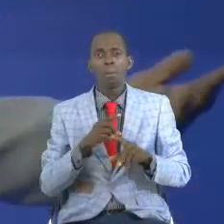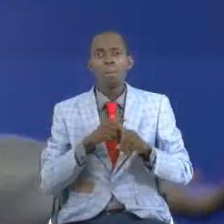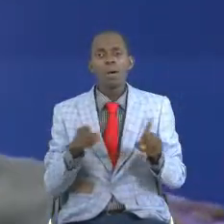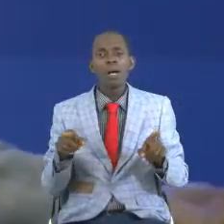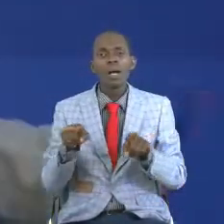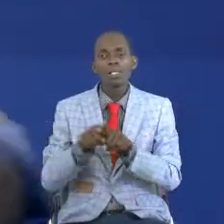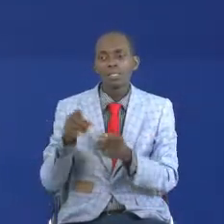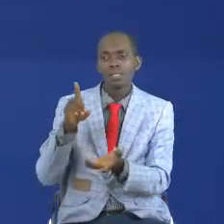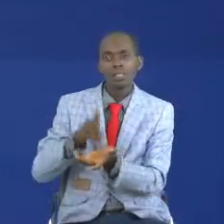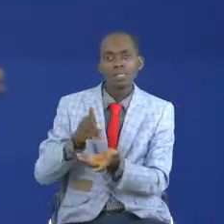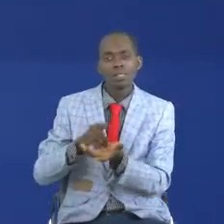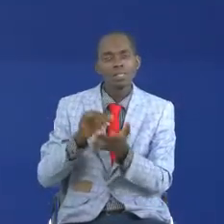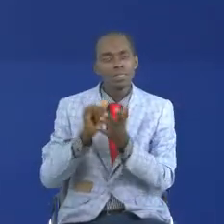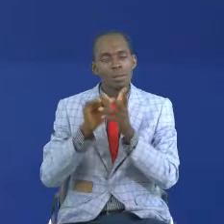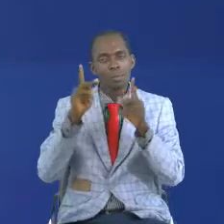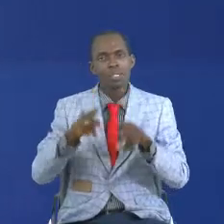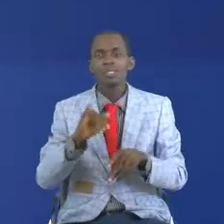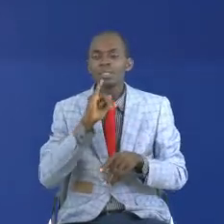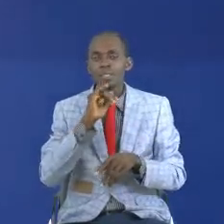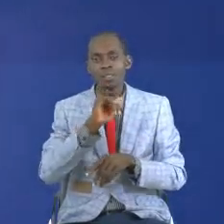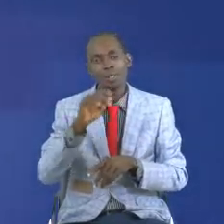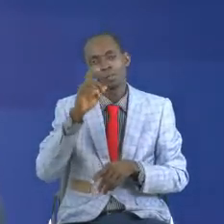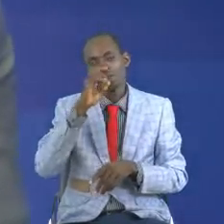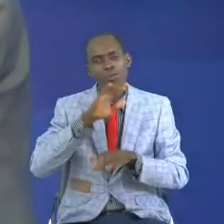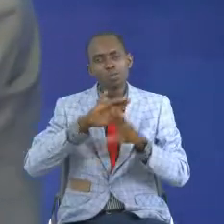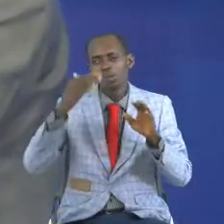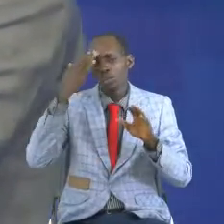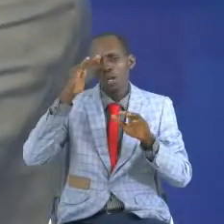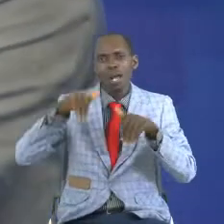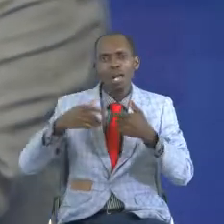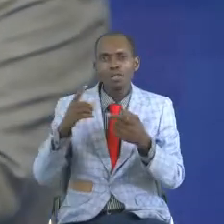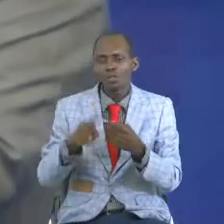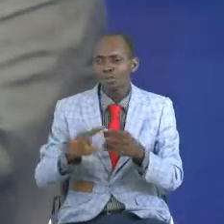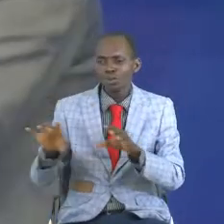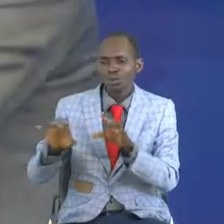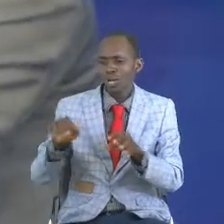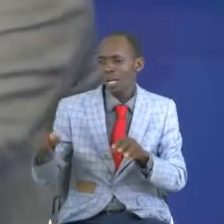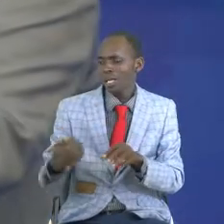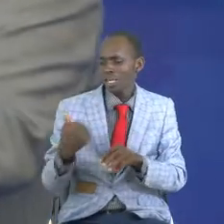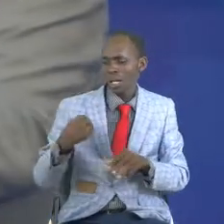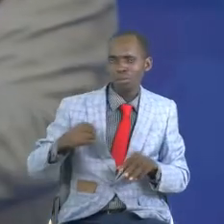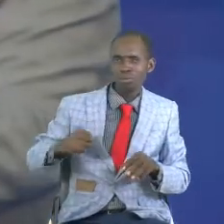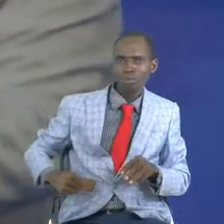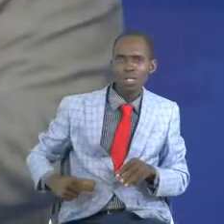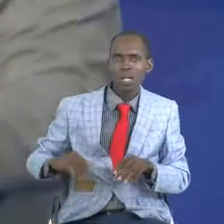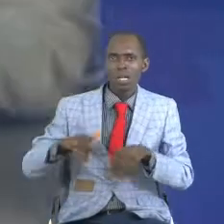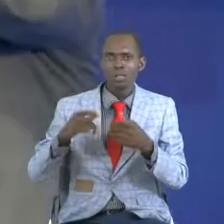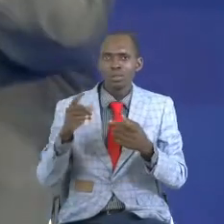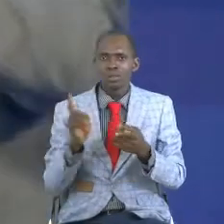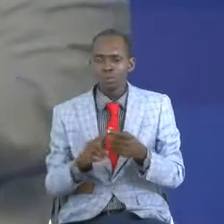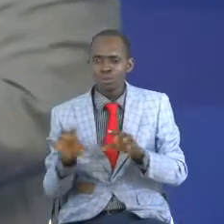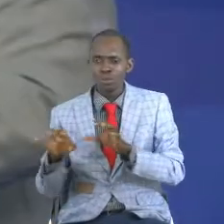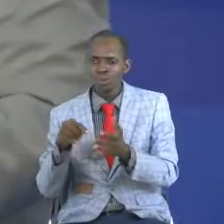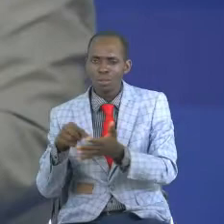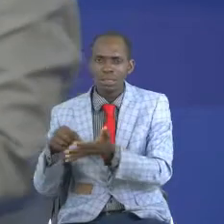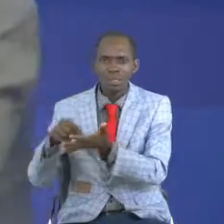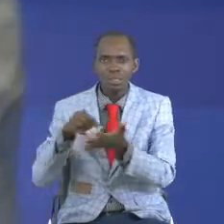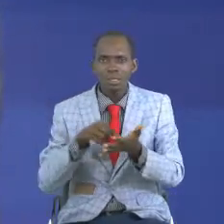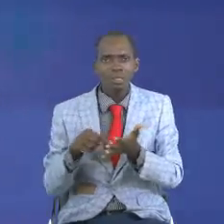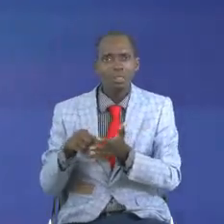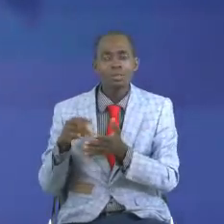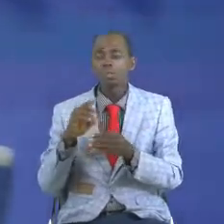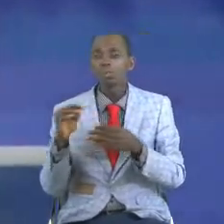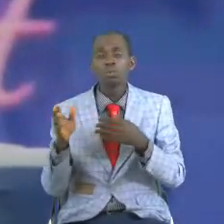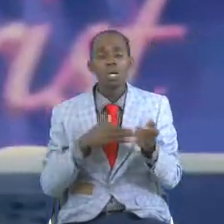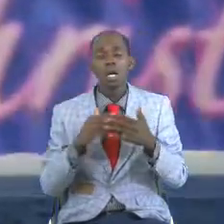is a fool. He does not know how to perform any operation, how to dissect this and that. No matter how